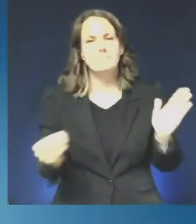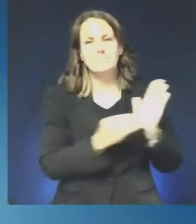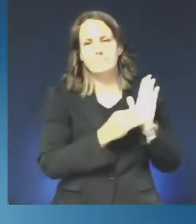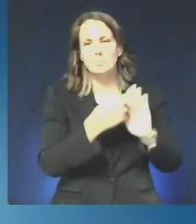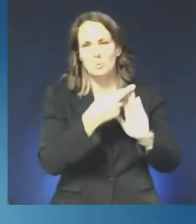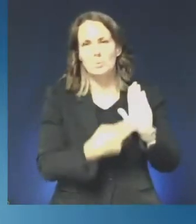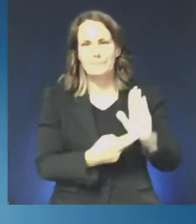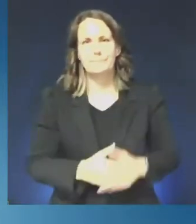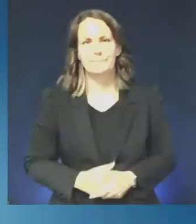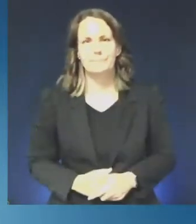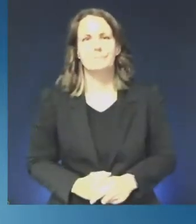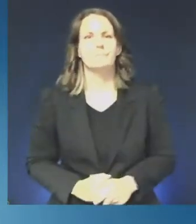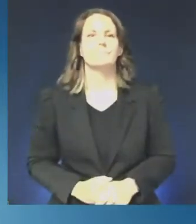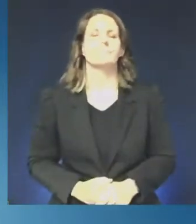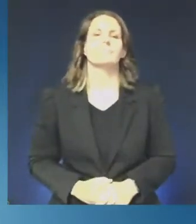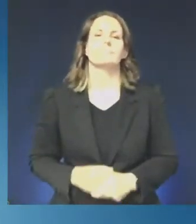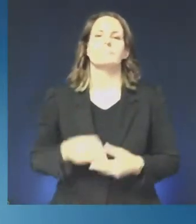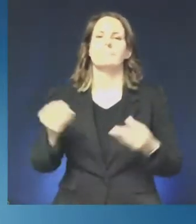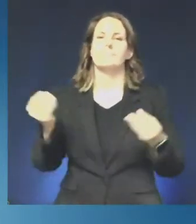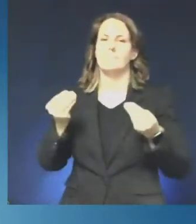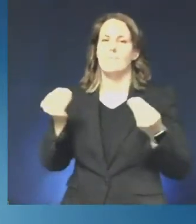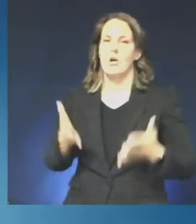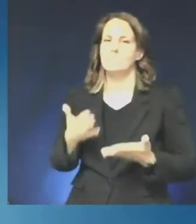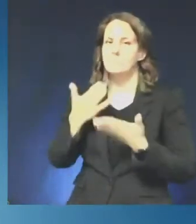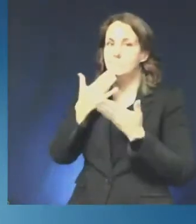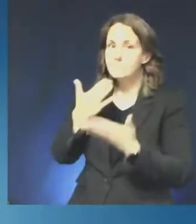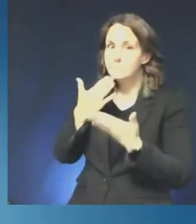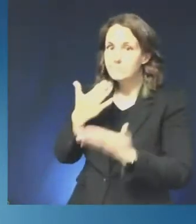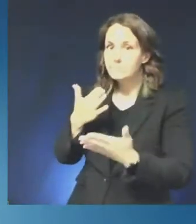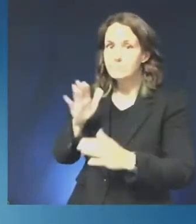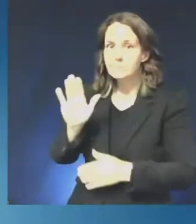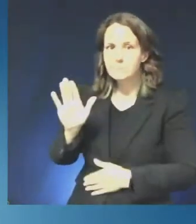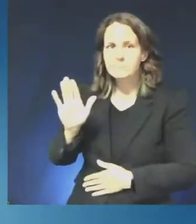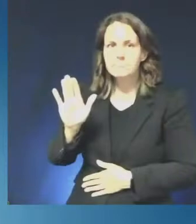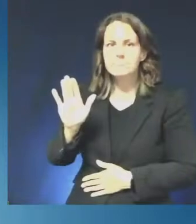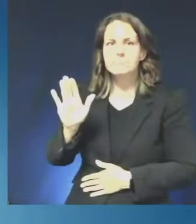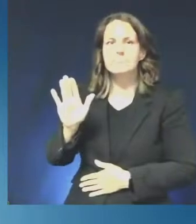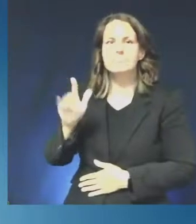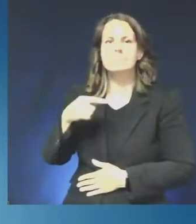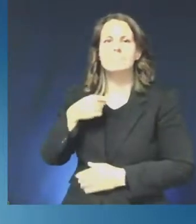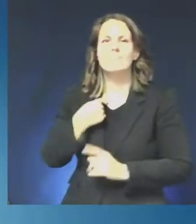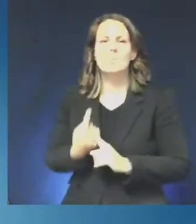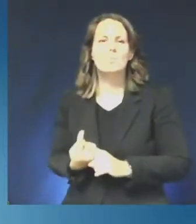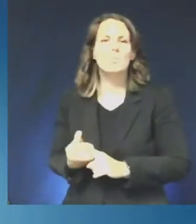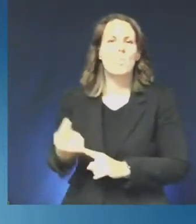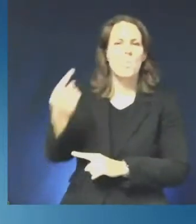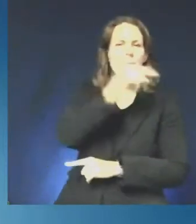to before, and we'll try again for Todd Richmond from the Associated Press. Todd, are you there?